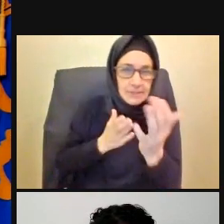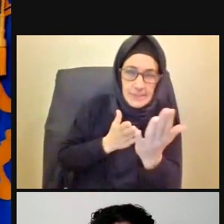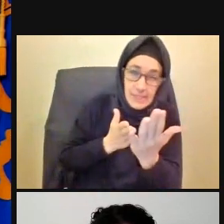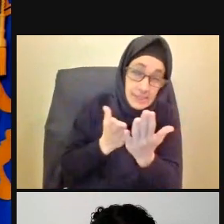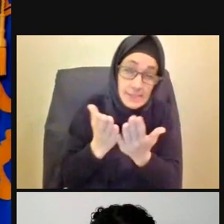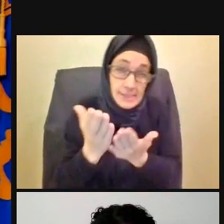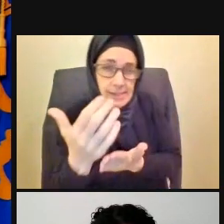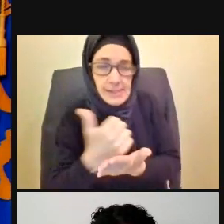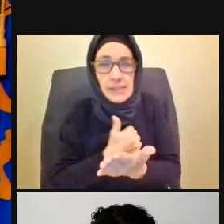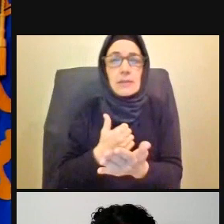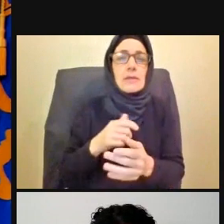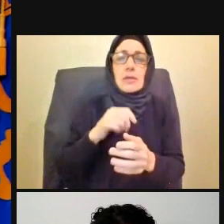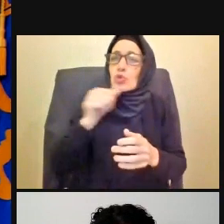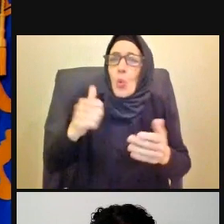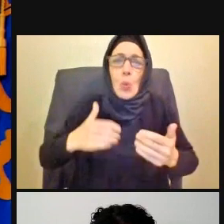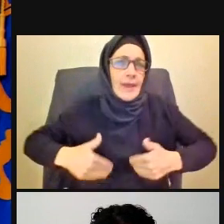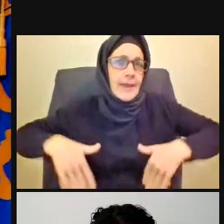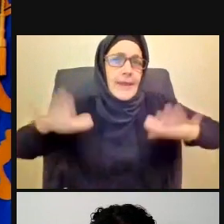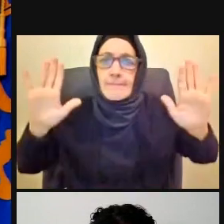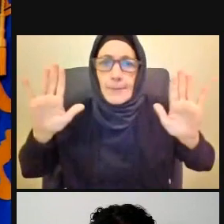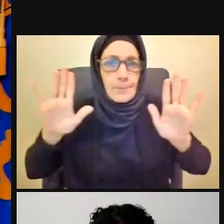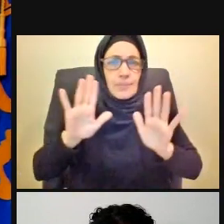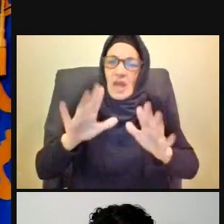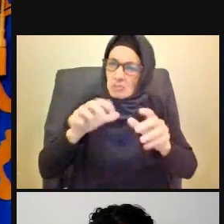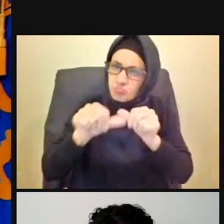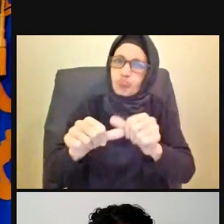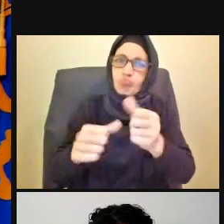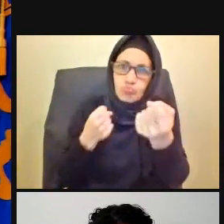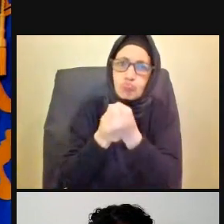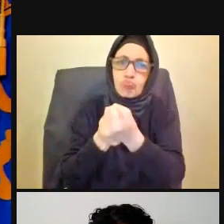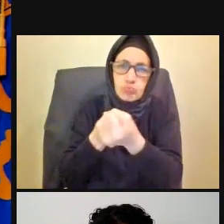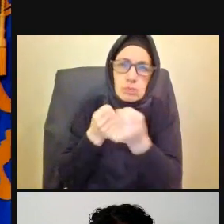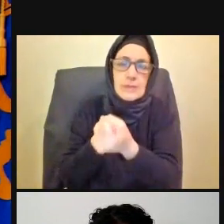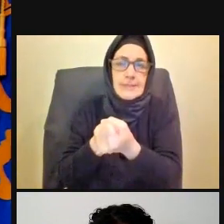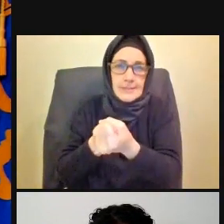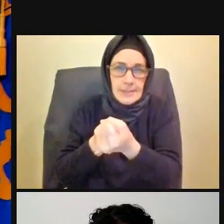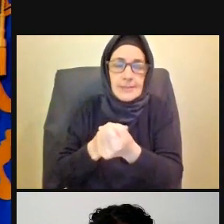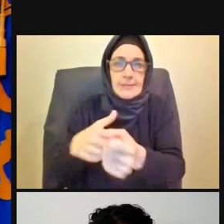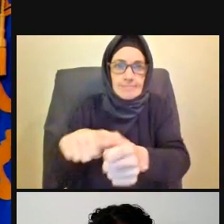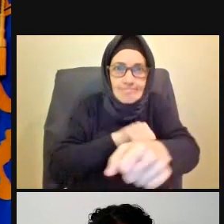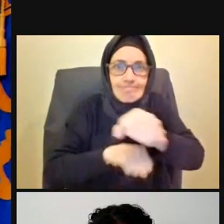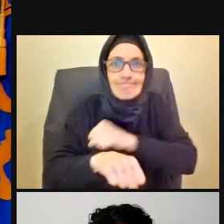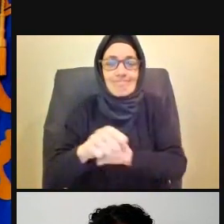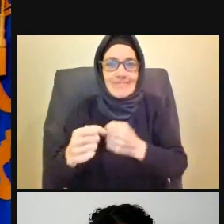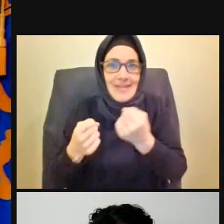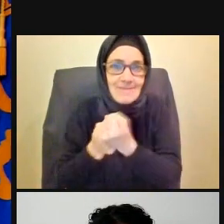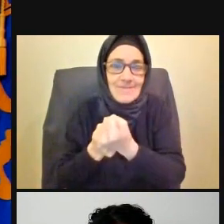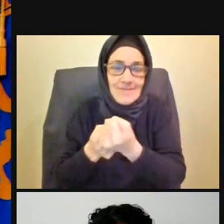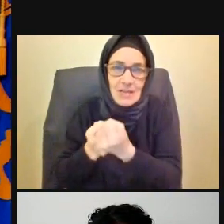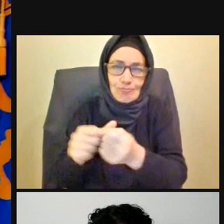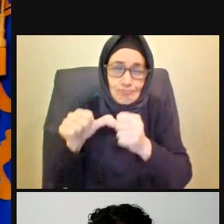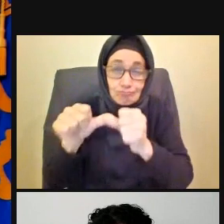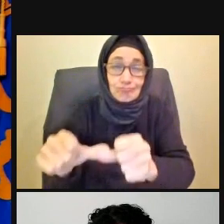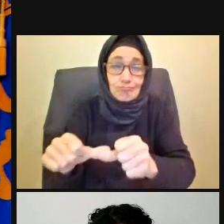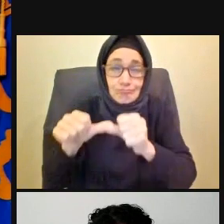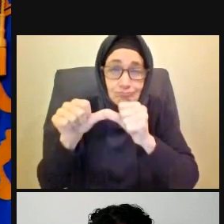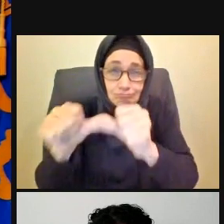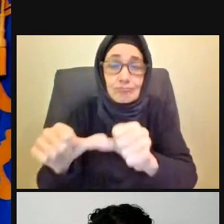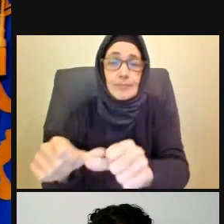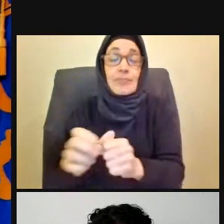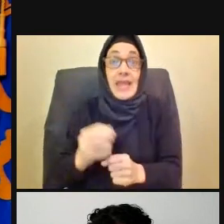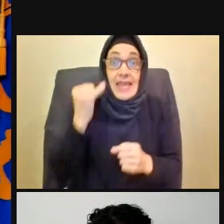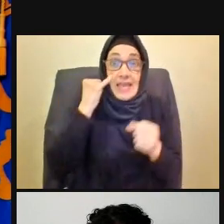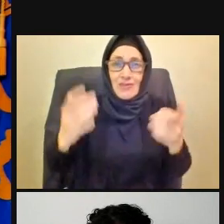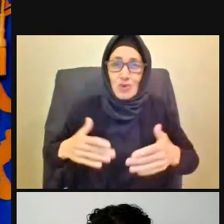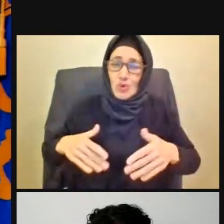advocacy. Just keep plugging along. A lot of times you're doing things that people get in the way of, But if you give up